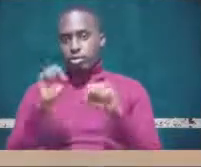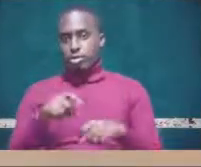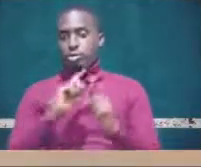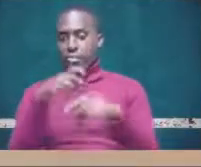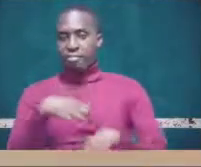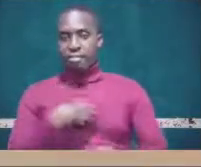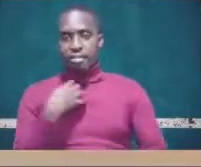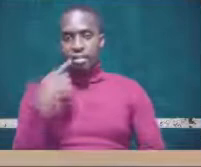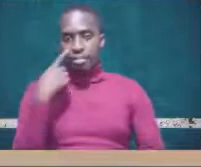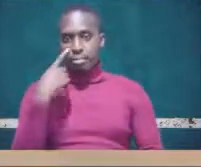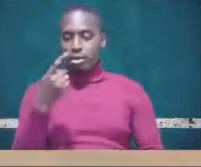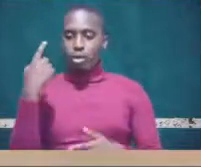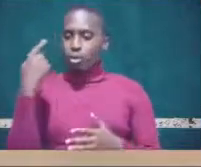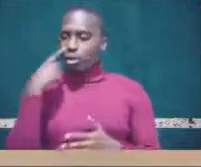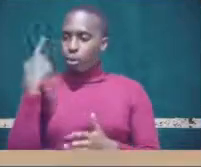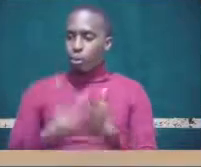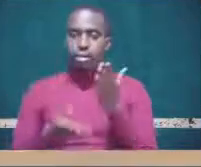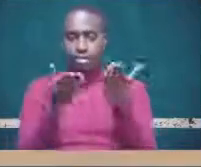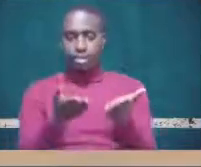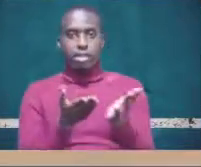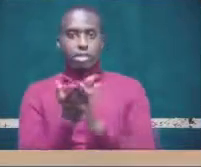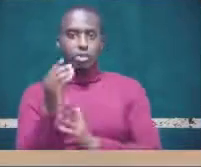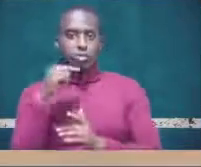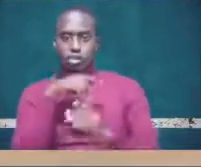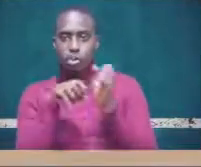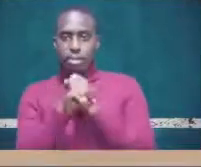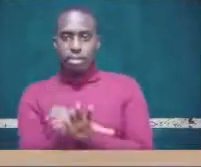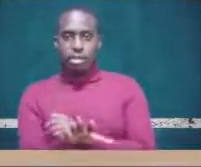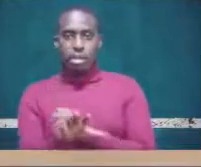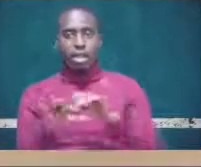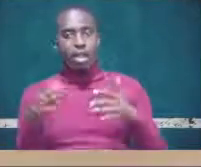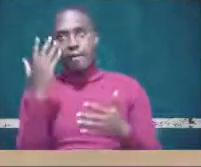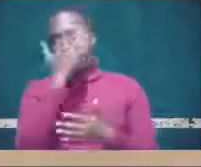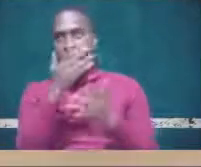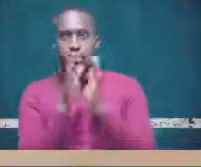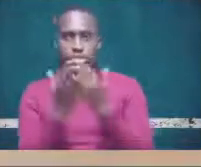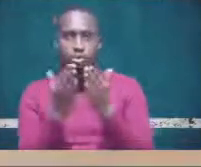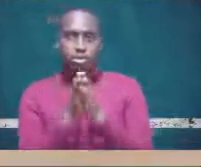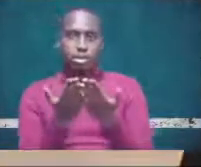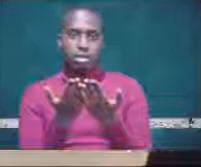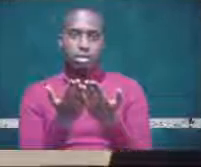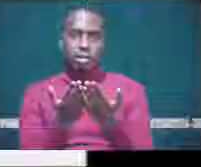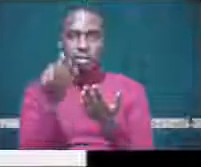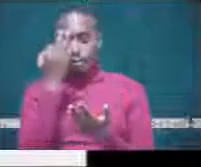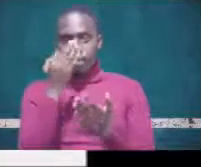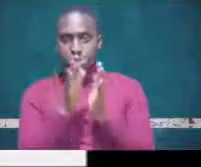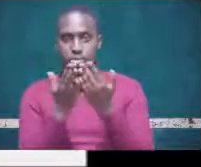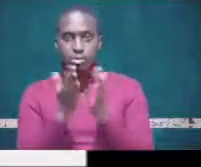know what is available. Through social media, the Facebook, the